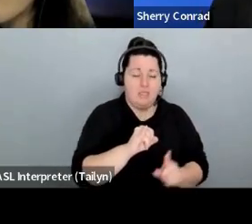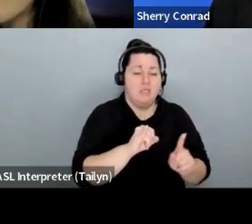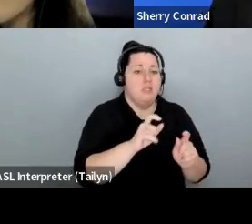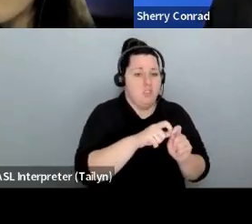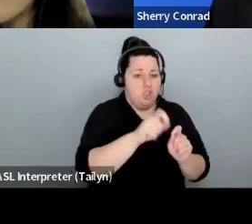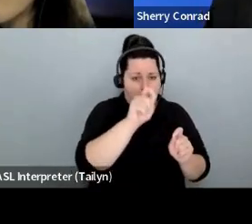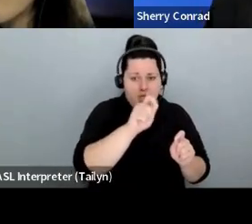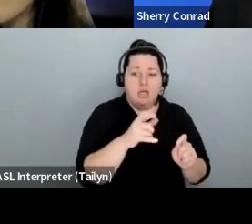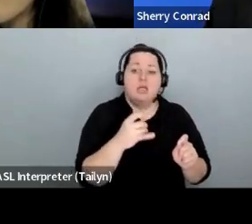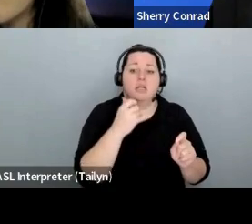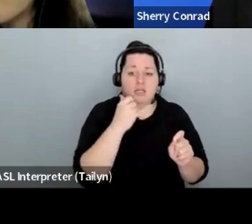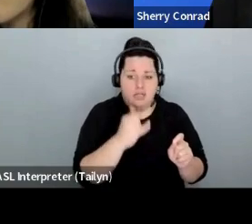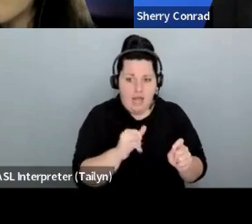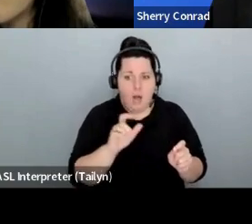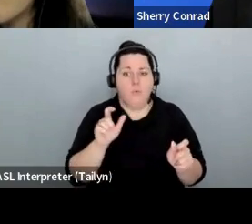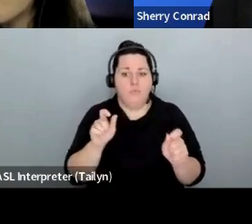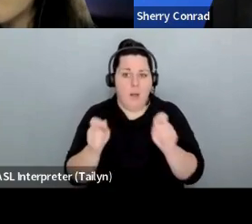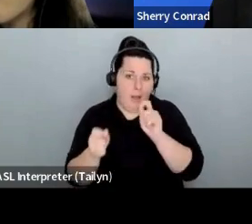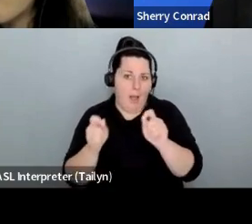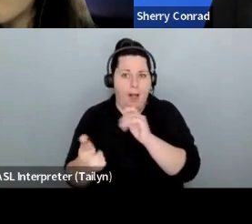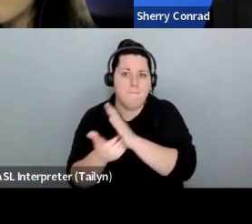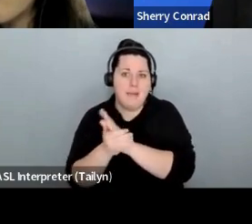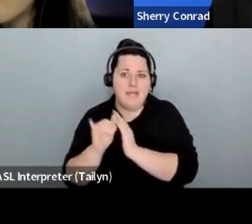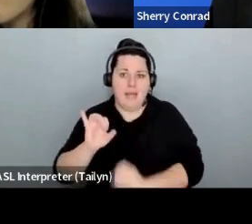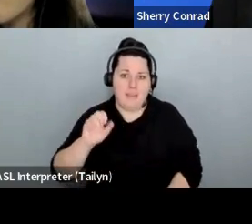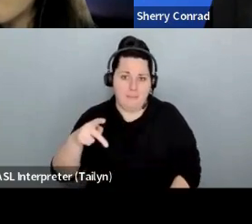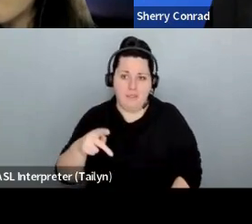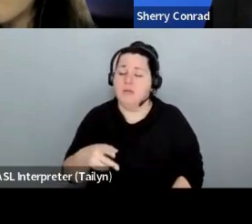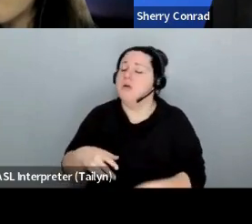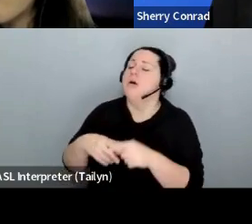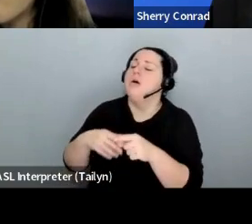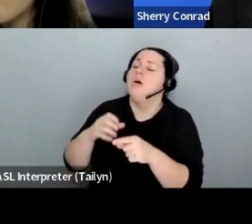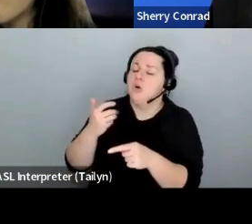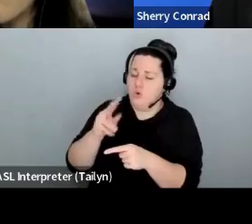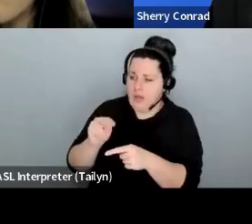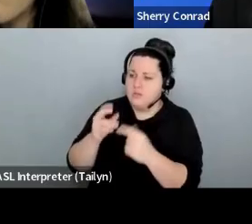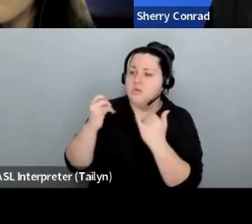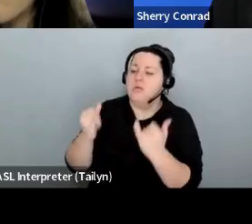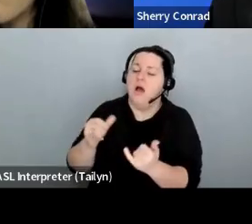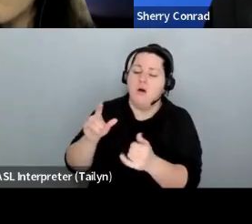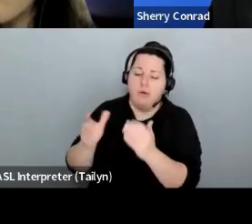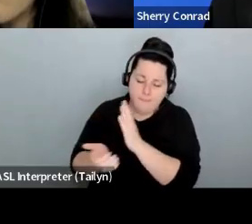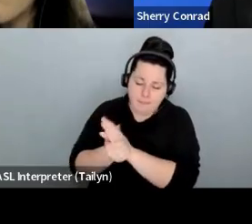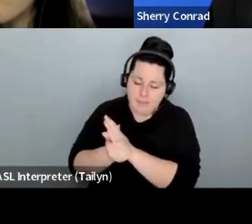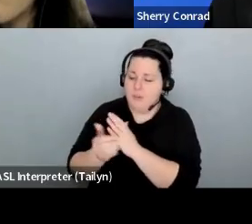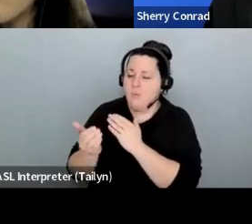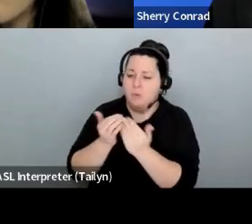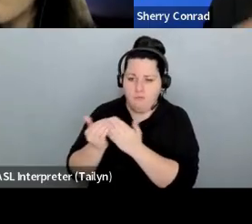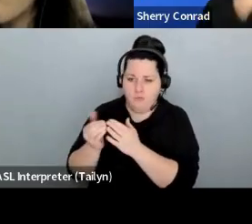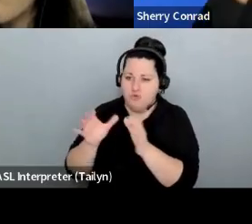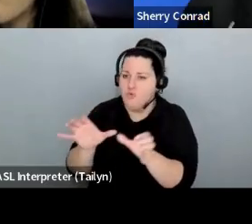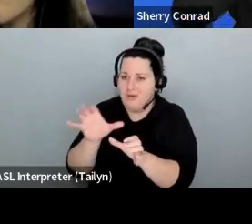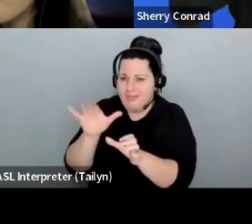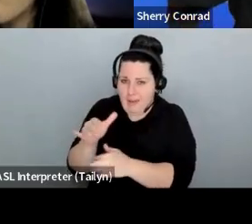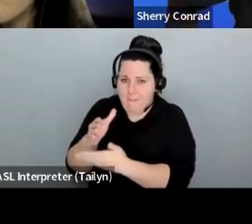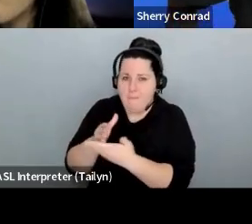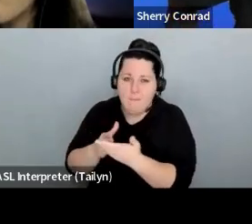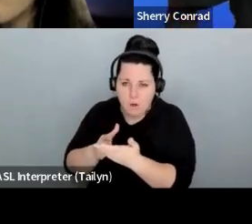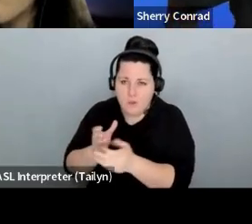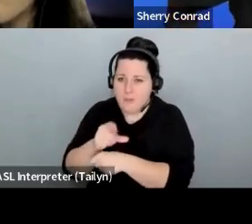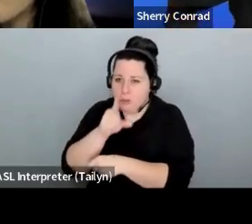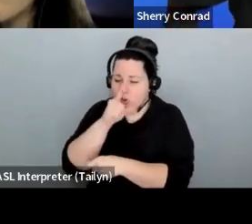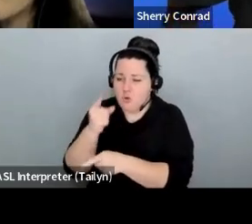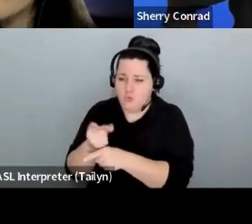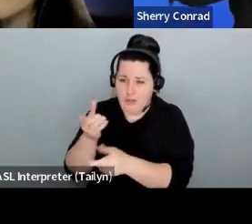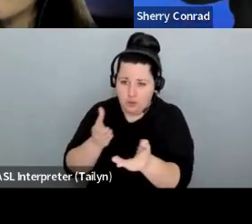amending of the IEP. Okay, so you're Or going into full and drafting. individual, you're doing the amendment, you're doing whatever it takes to make sure that the